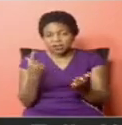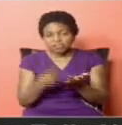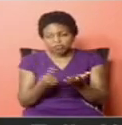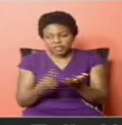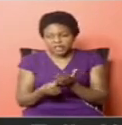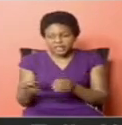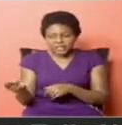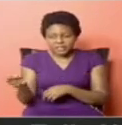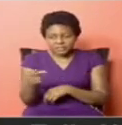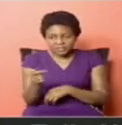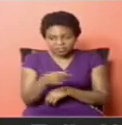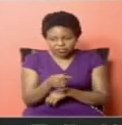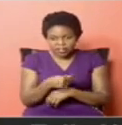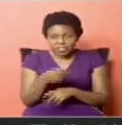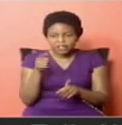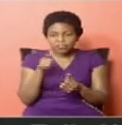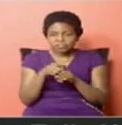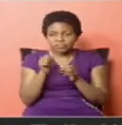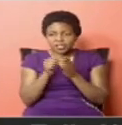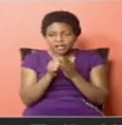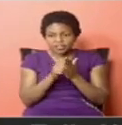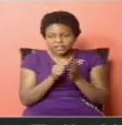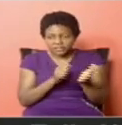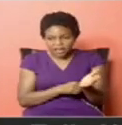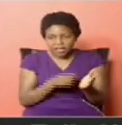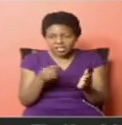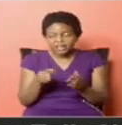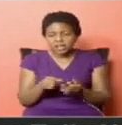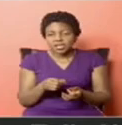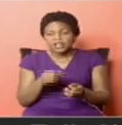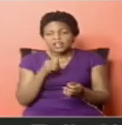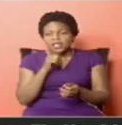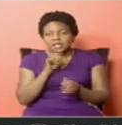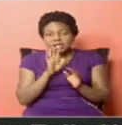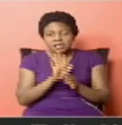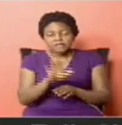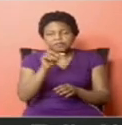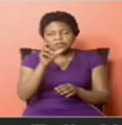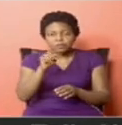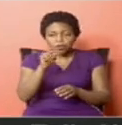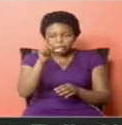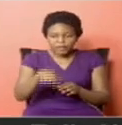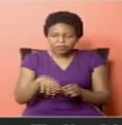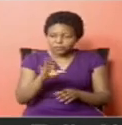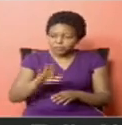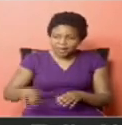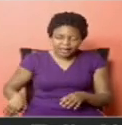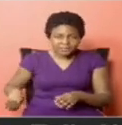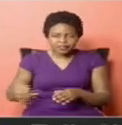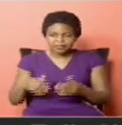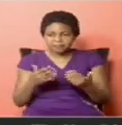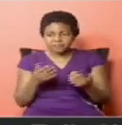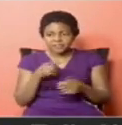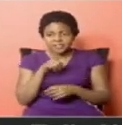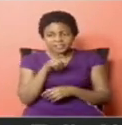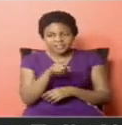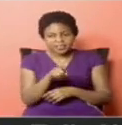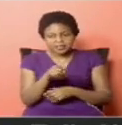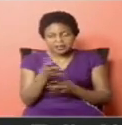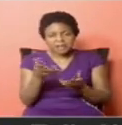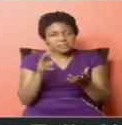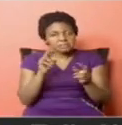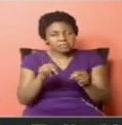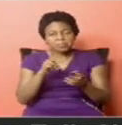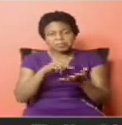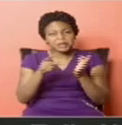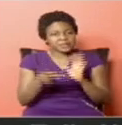to the agenda's social development goal, leave no one behind, this has no meaning